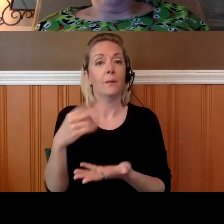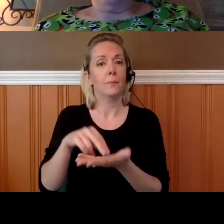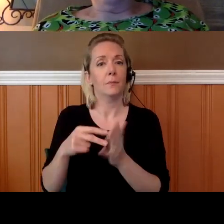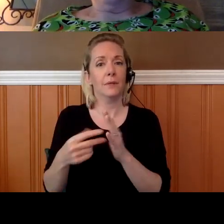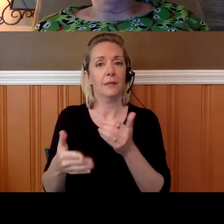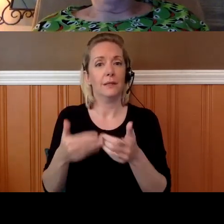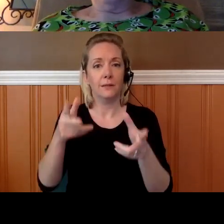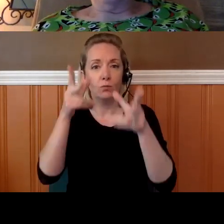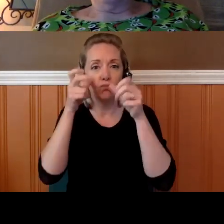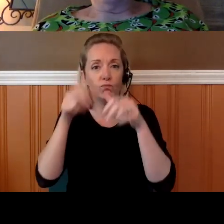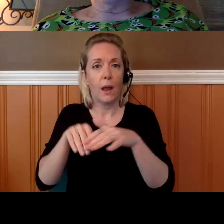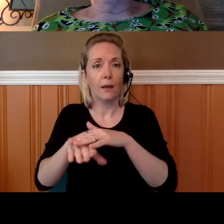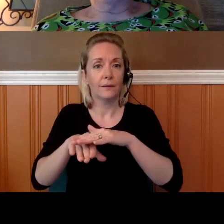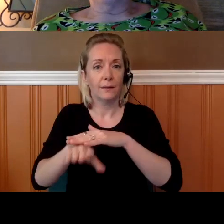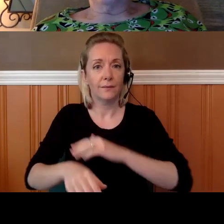him.